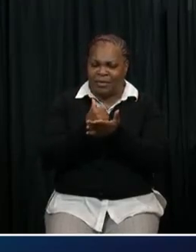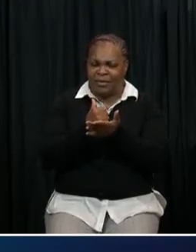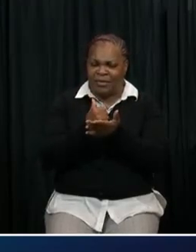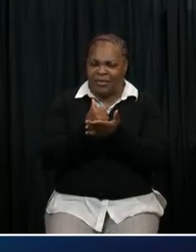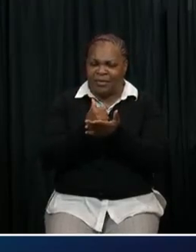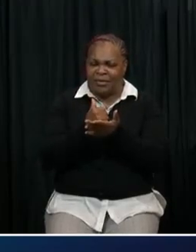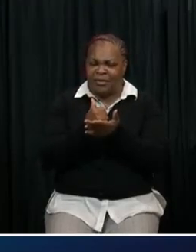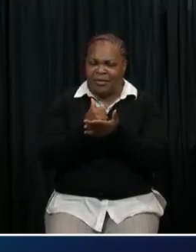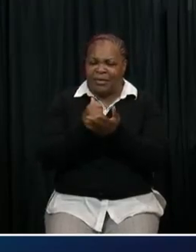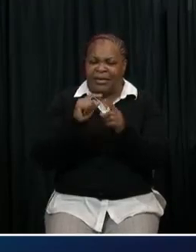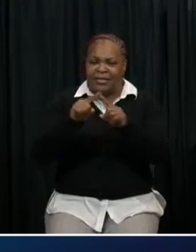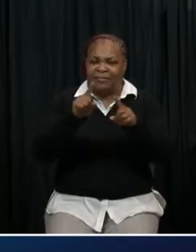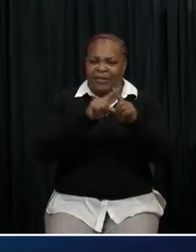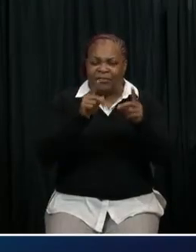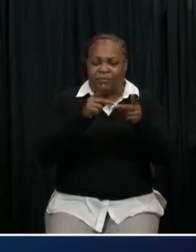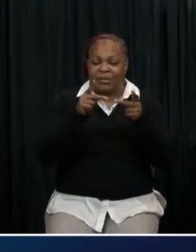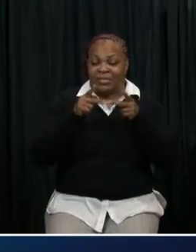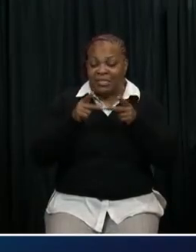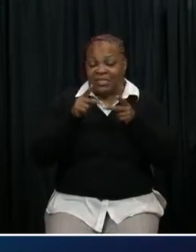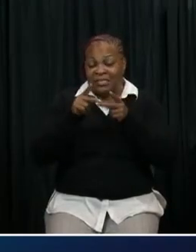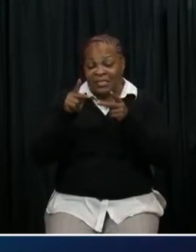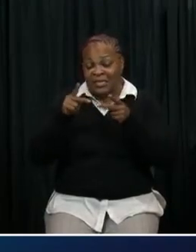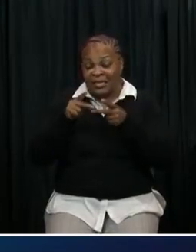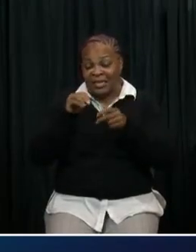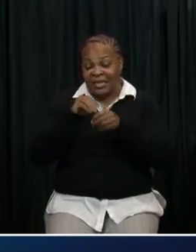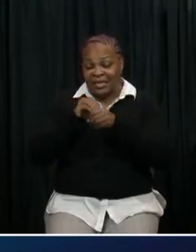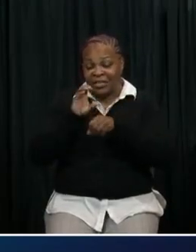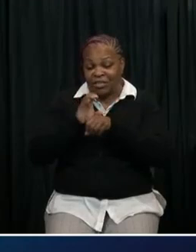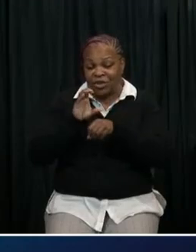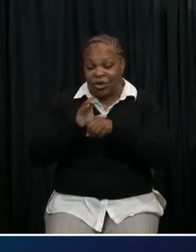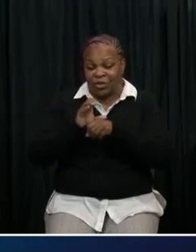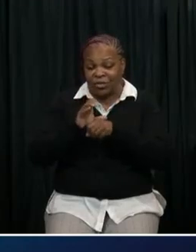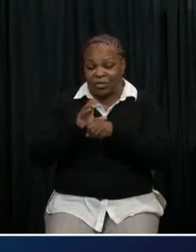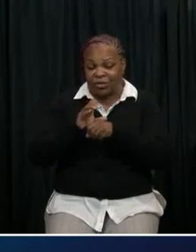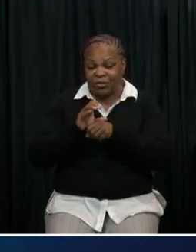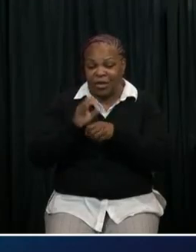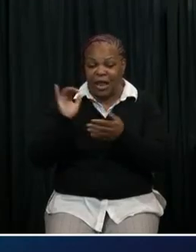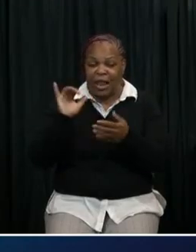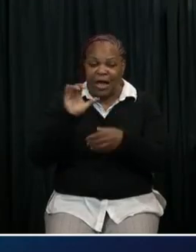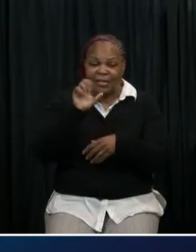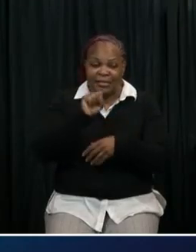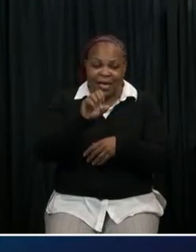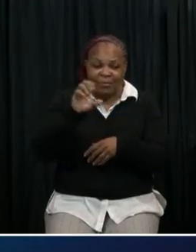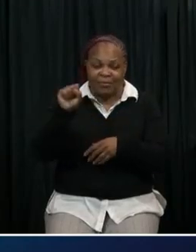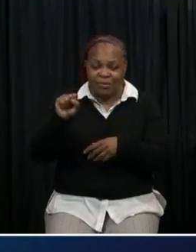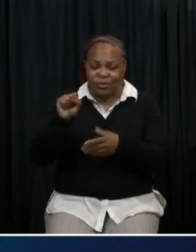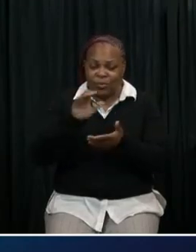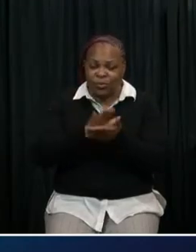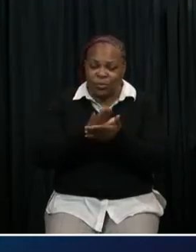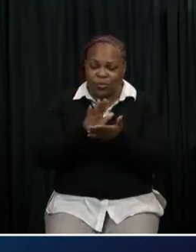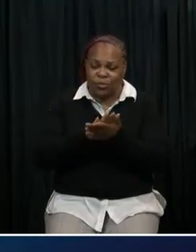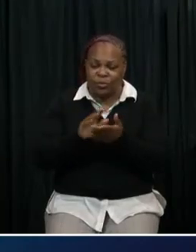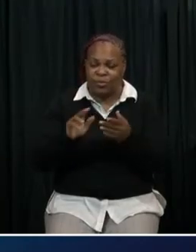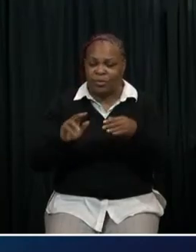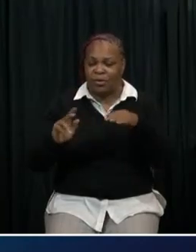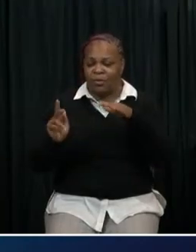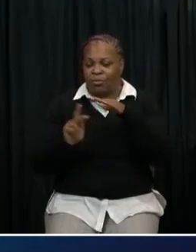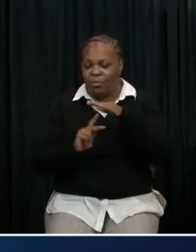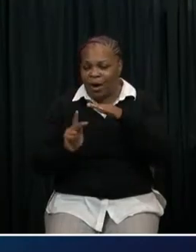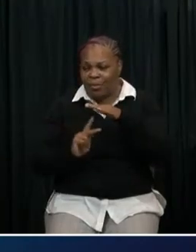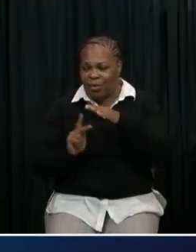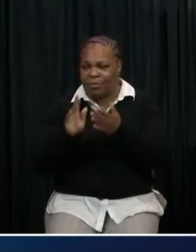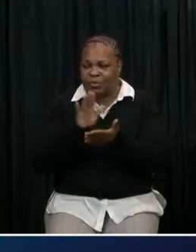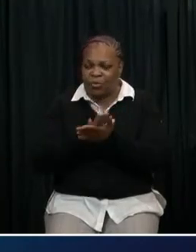some different positions. We have some secondary school, primary school, we have hospitals and